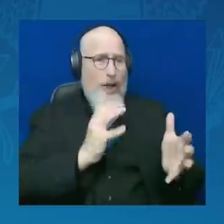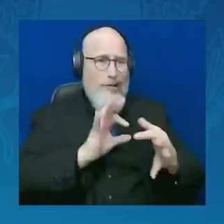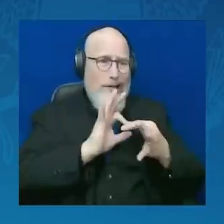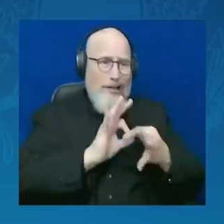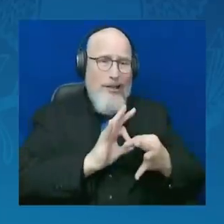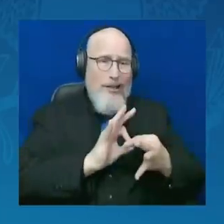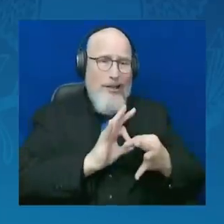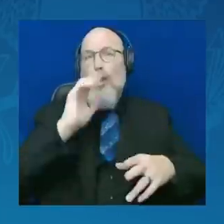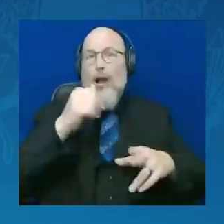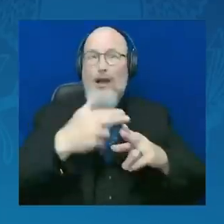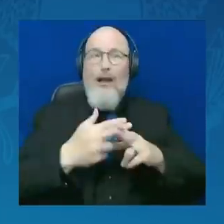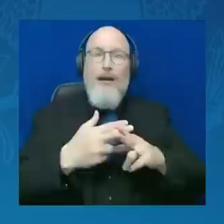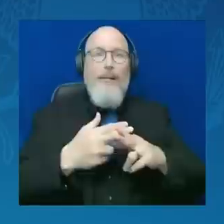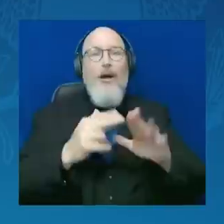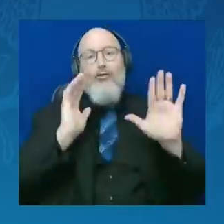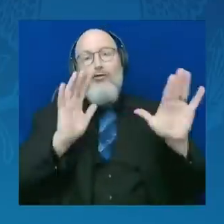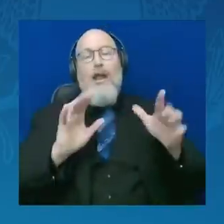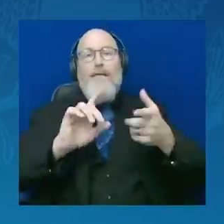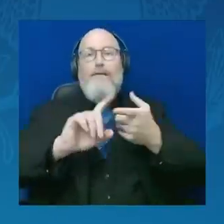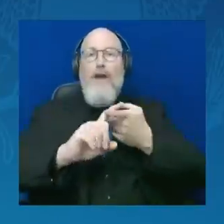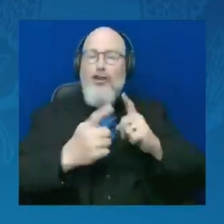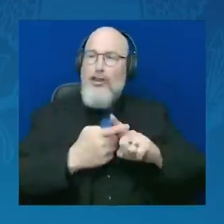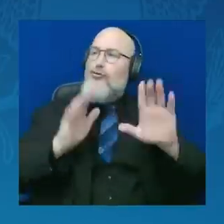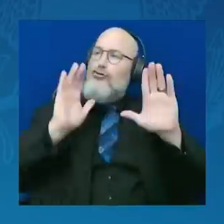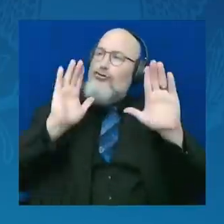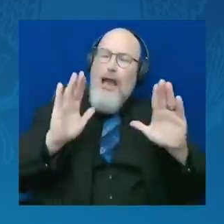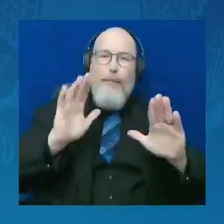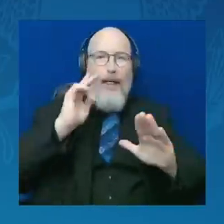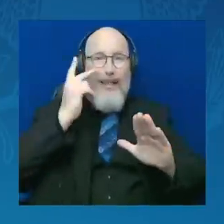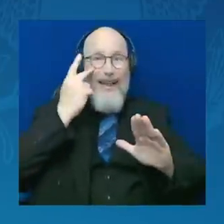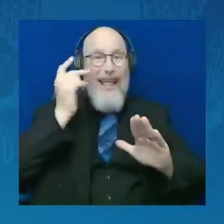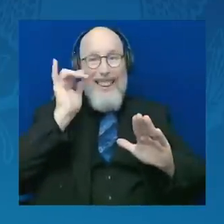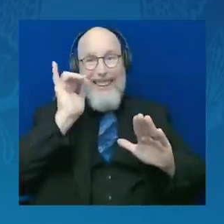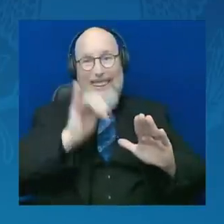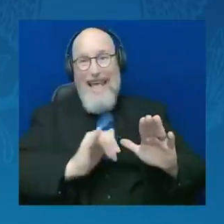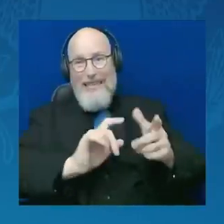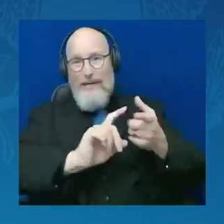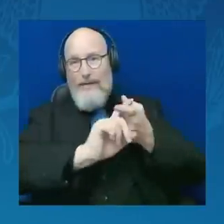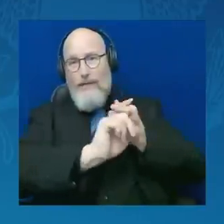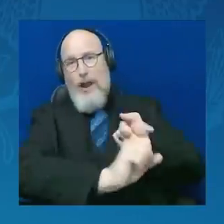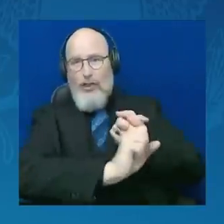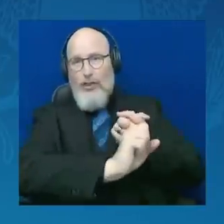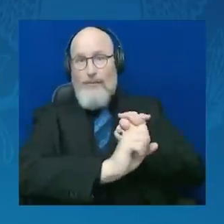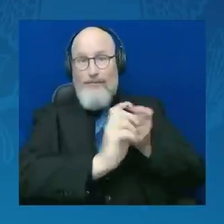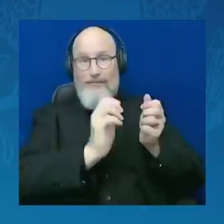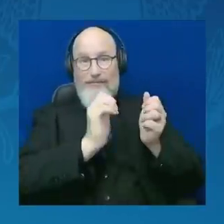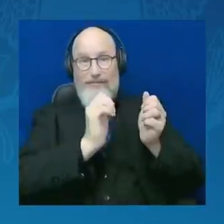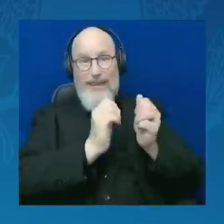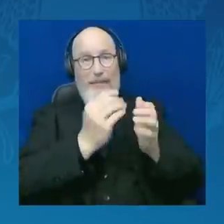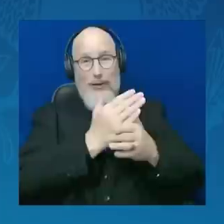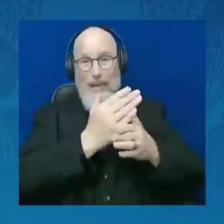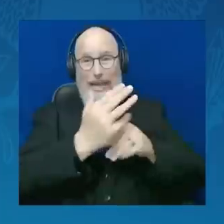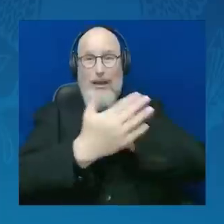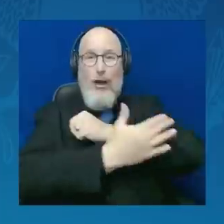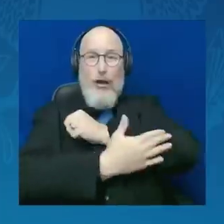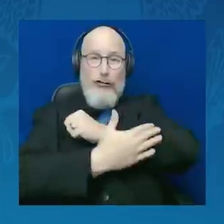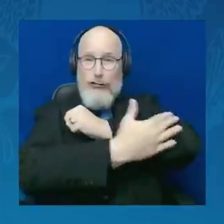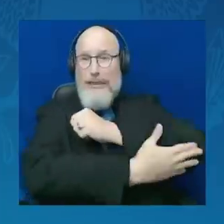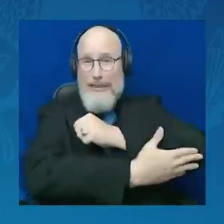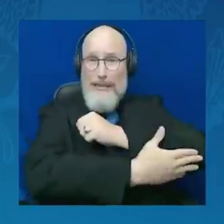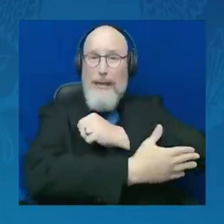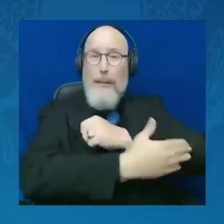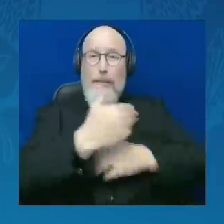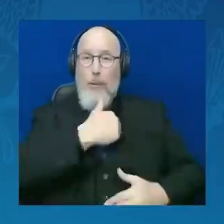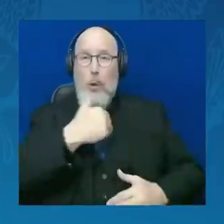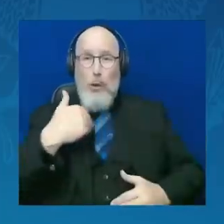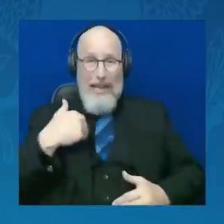and friendship, this is this friendship in great politics, and this is the friendship between states. For sure, this is the friendship between Poland and the United States of America. It is very